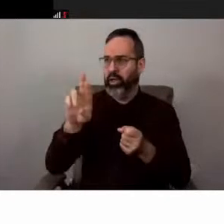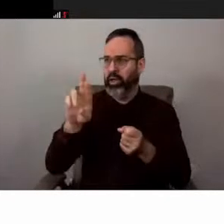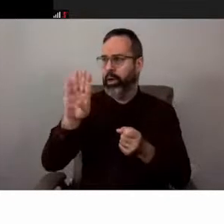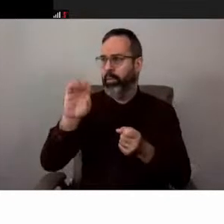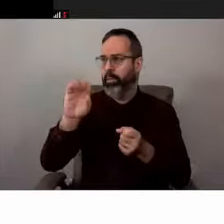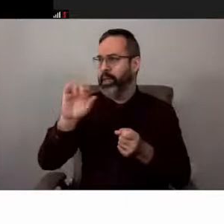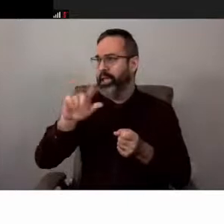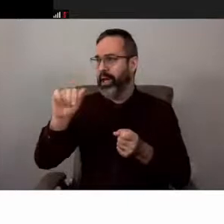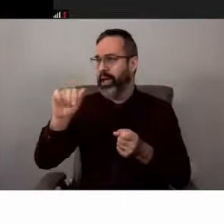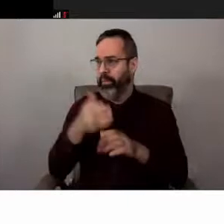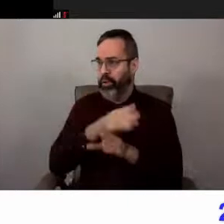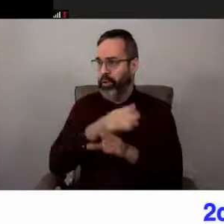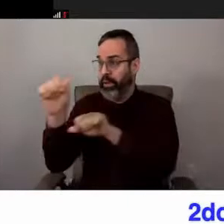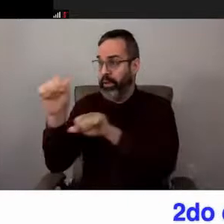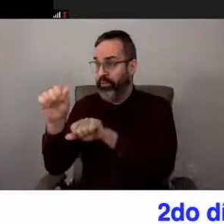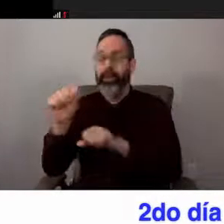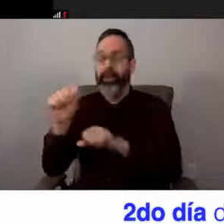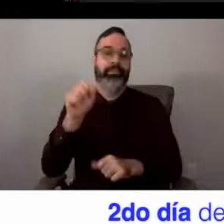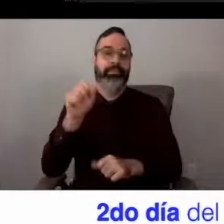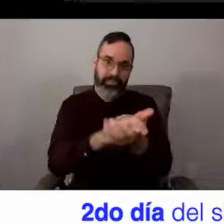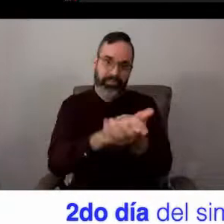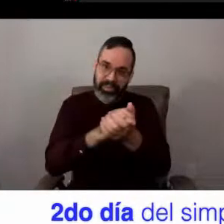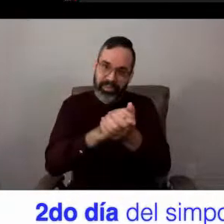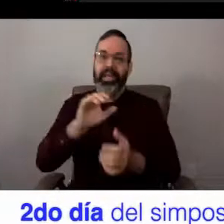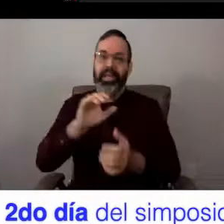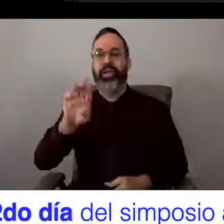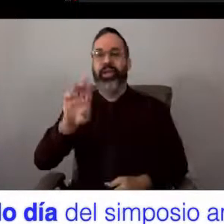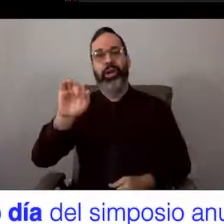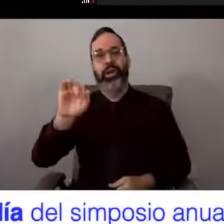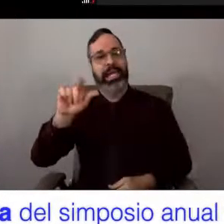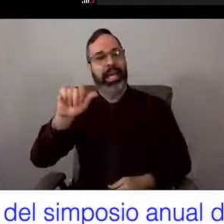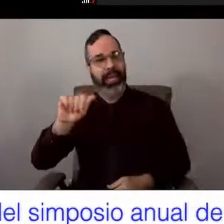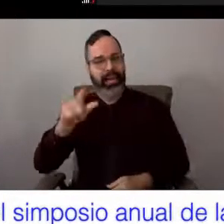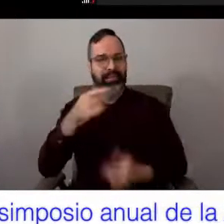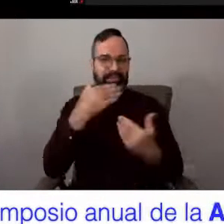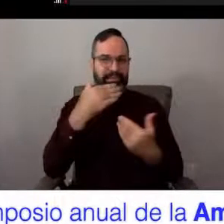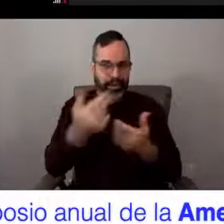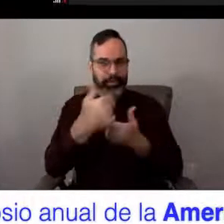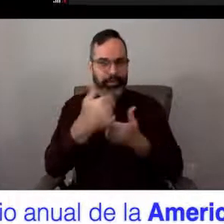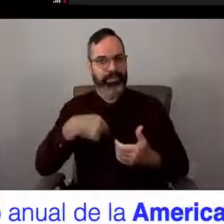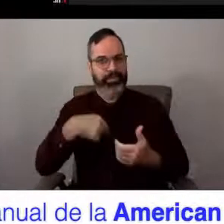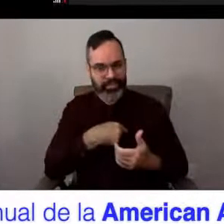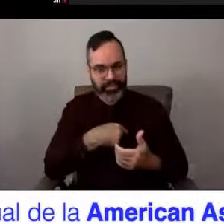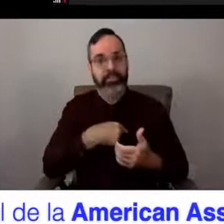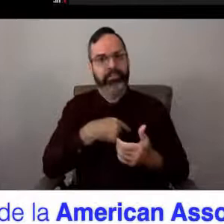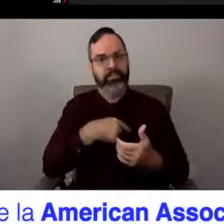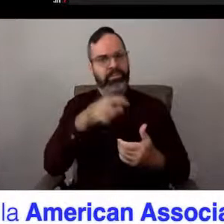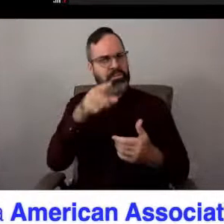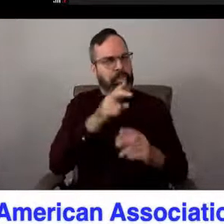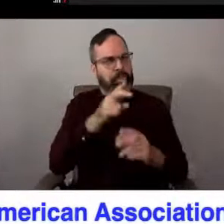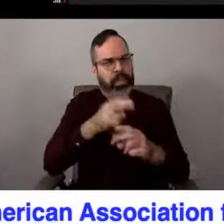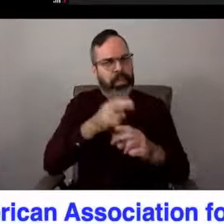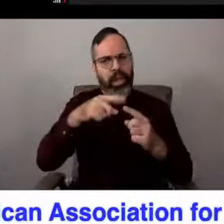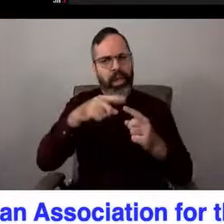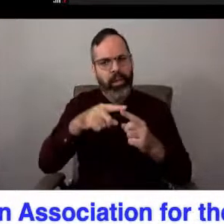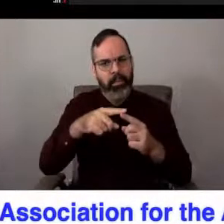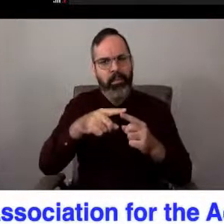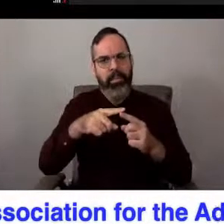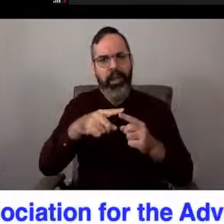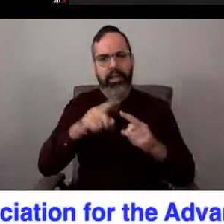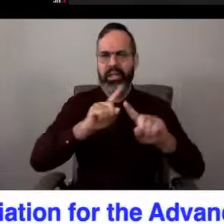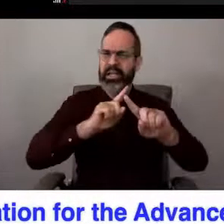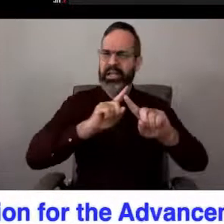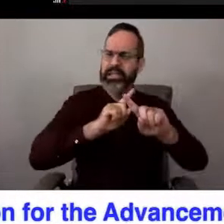Yes, congratulations, Dr. Bonilla. Thank you so much for being with us. I just had a question. You mentioned about the